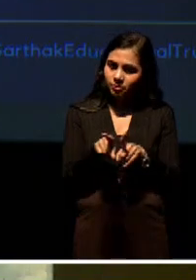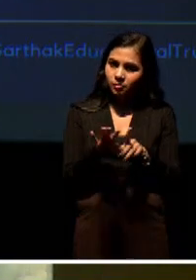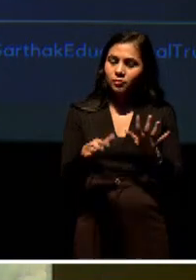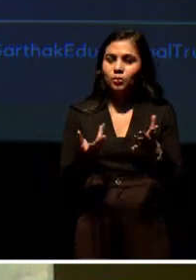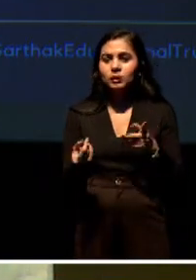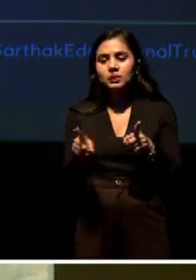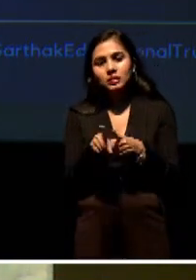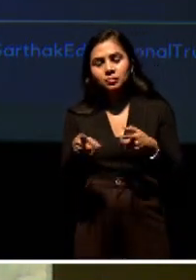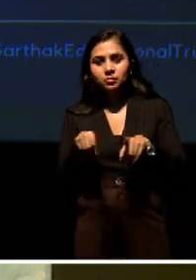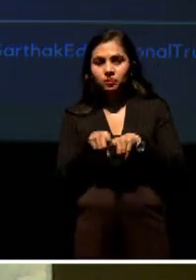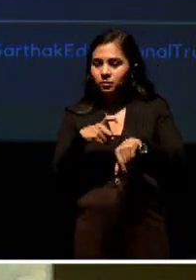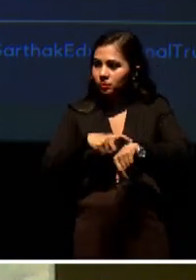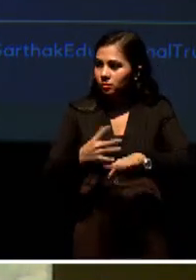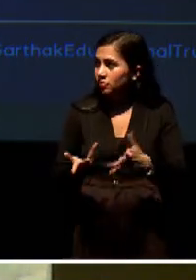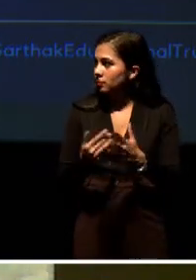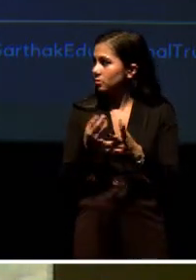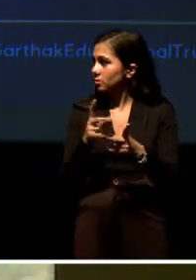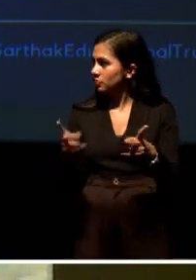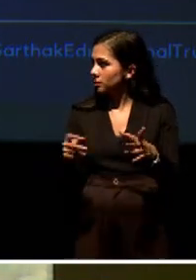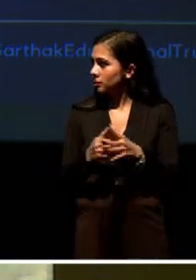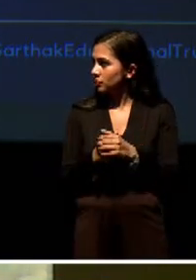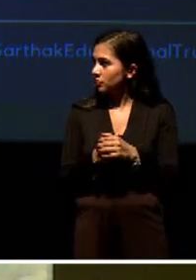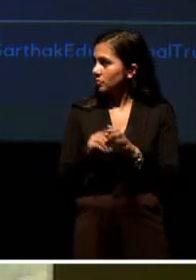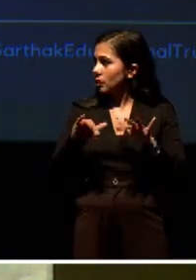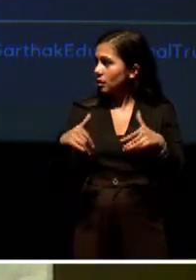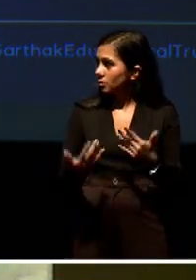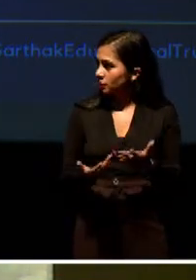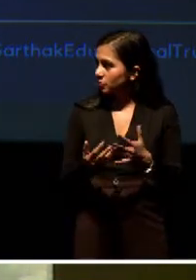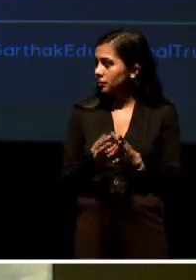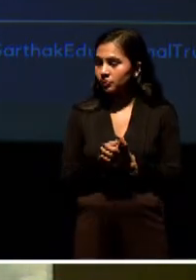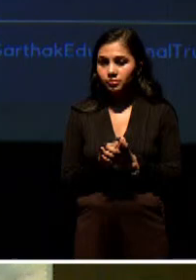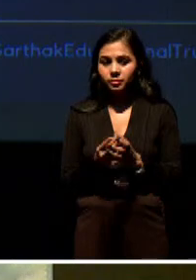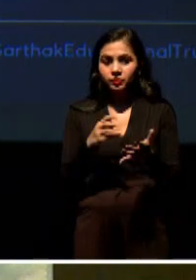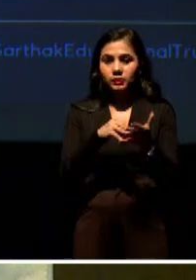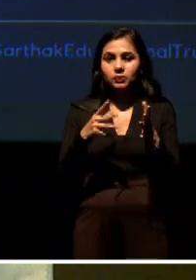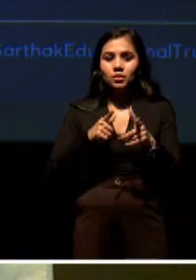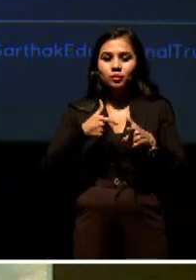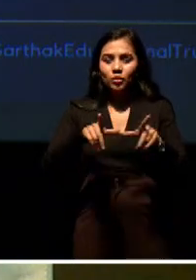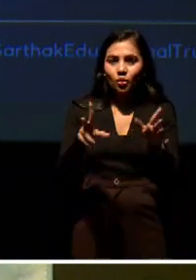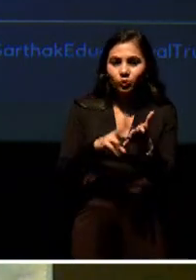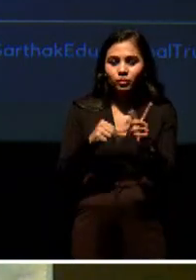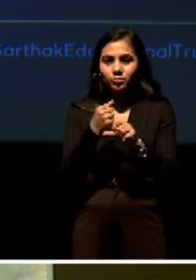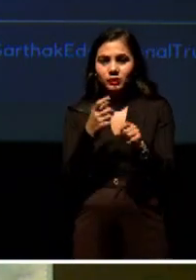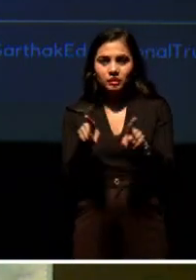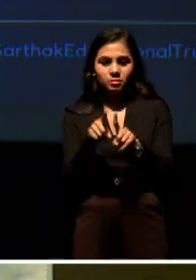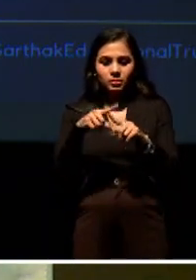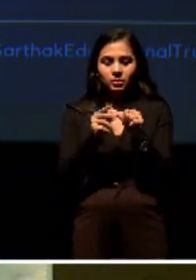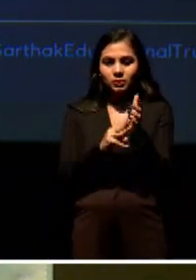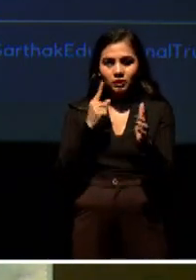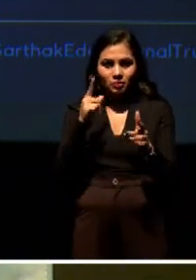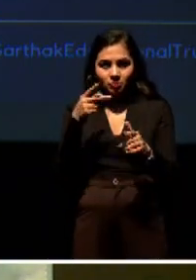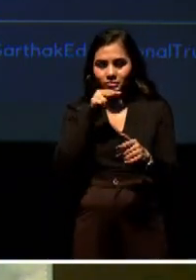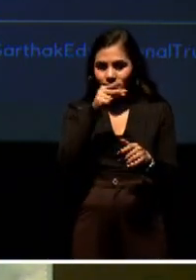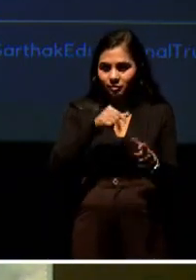the encouragement is being given that how do you take it to the let's say, Tamil-speaking area. So it